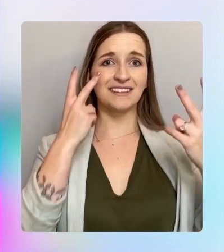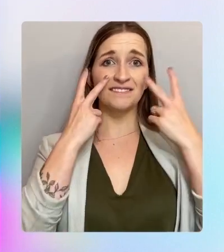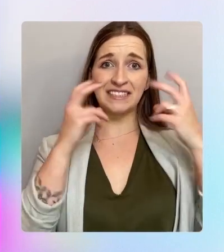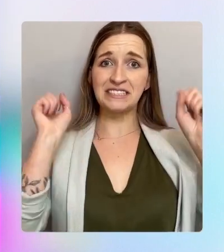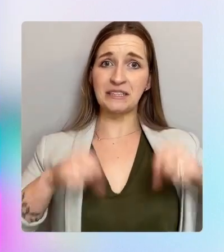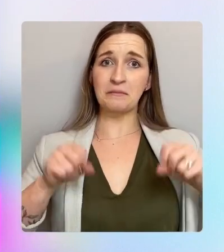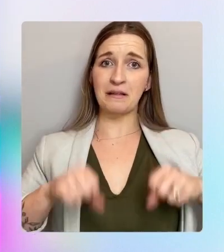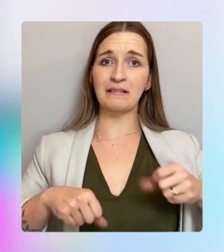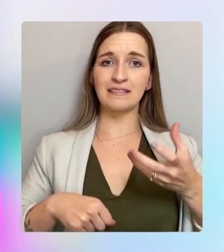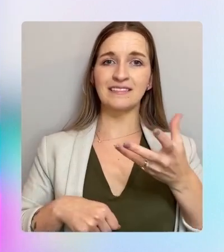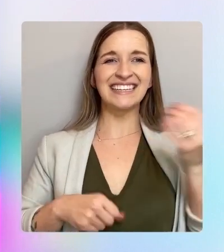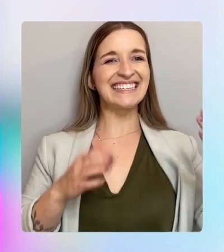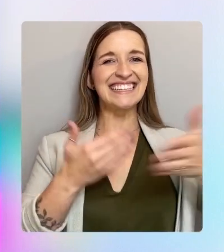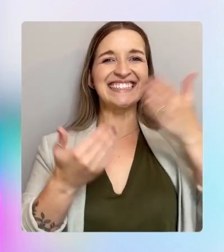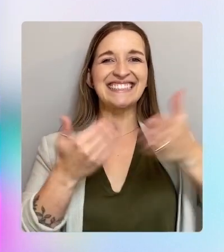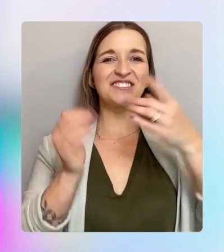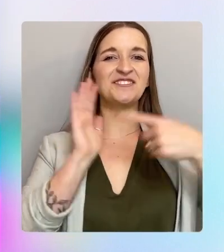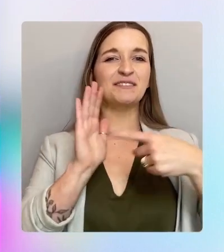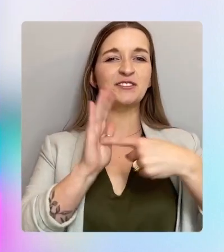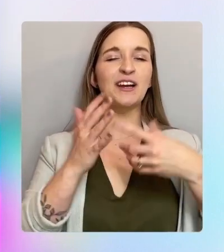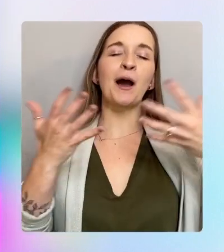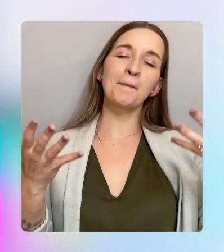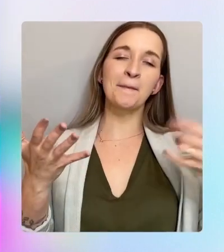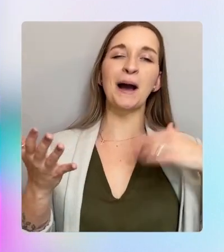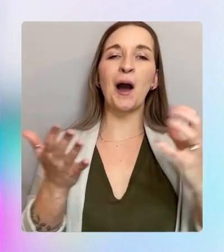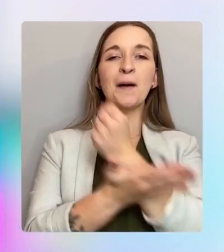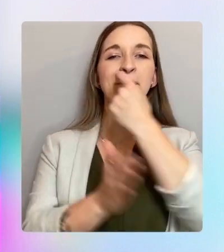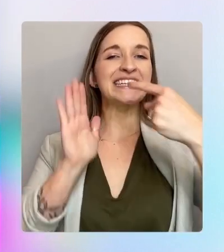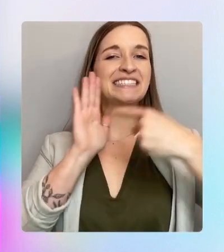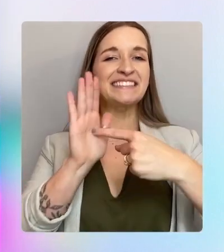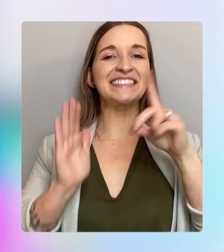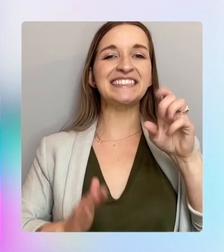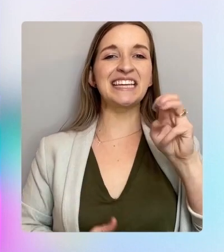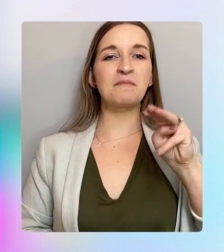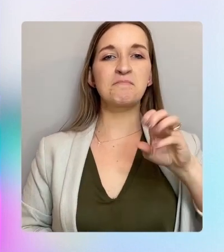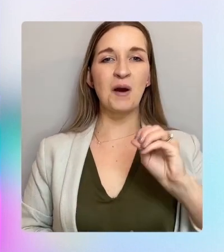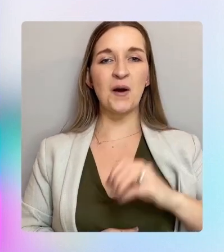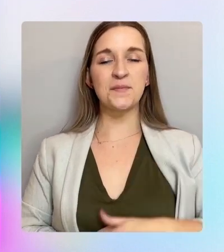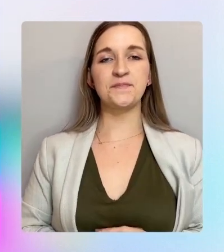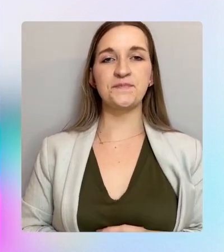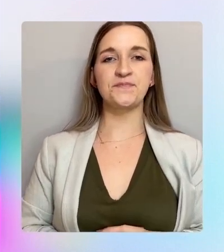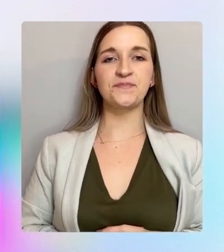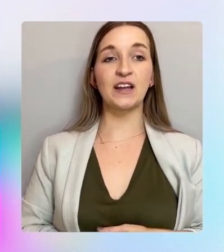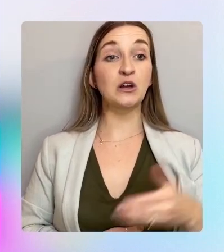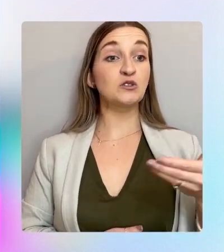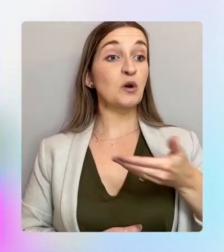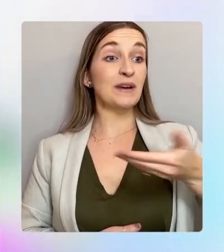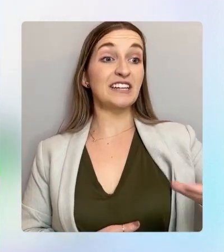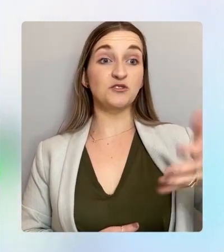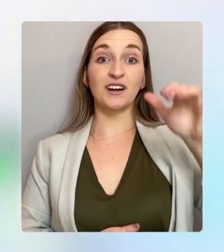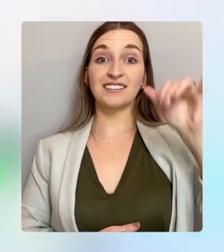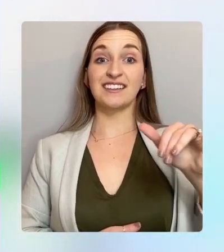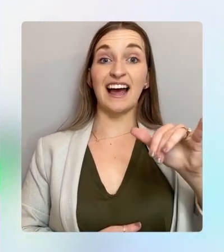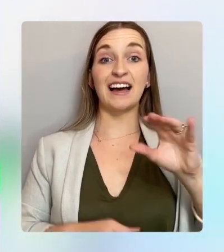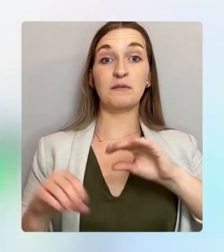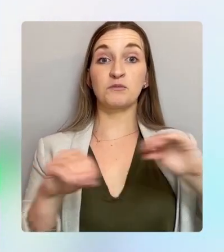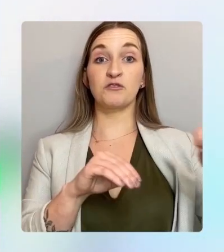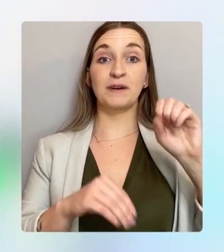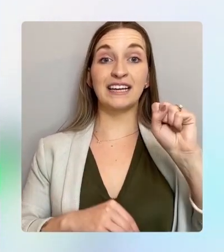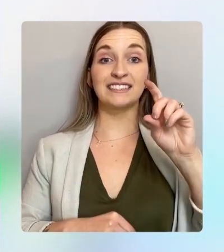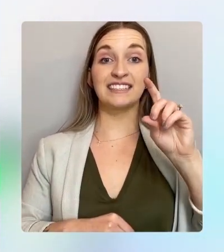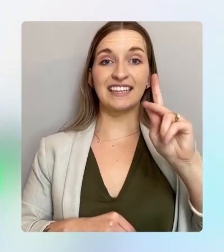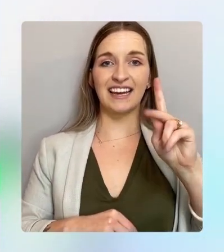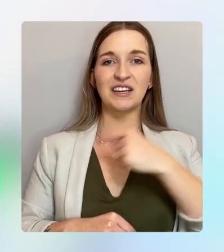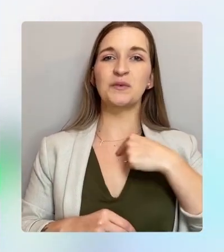Since social presence is visible and easy to demonstrate, I'd like to take you through a short demo. With the introduction of